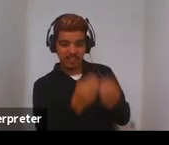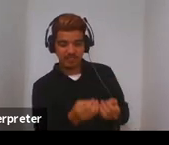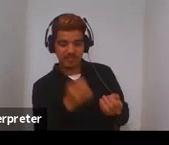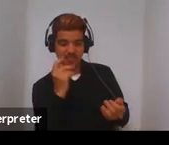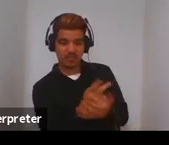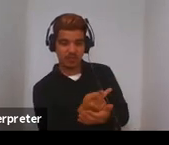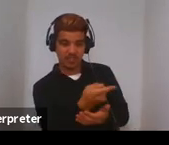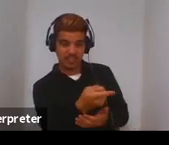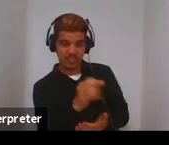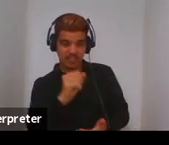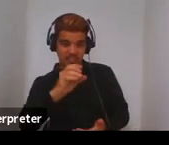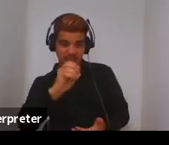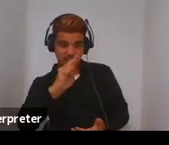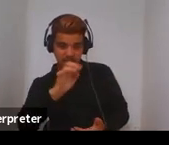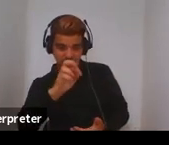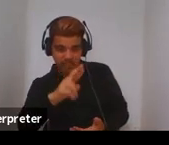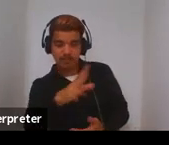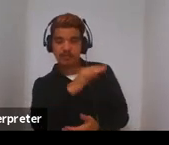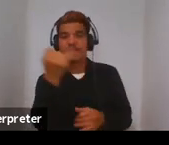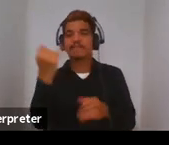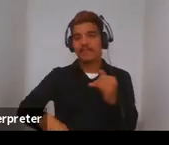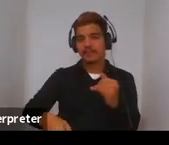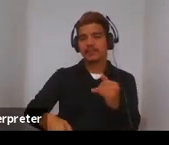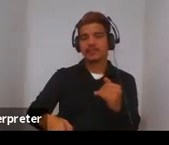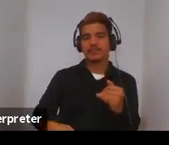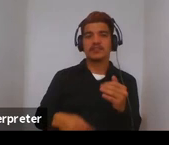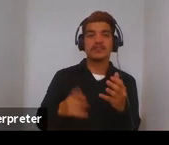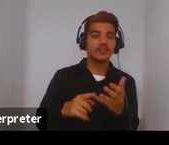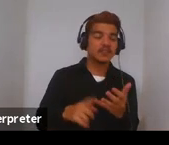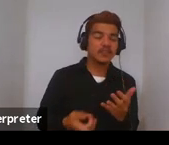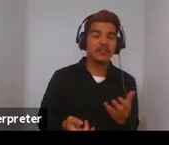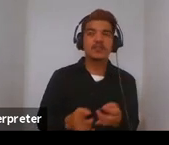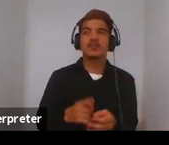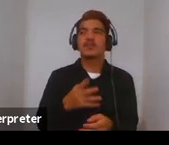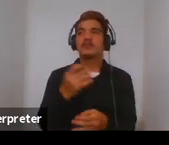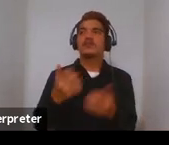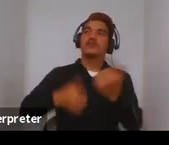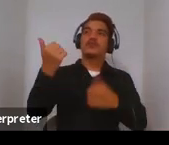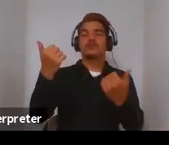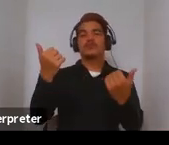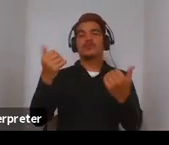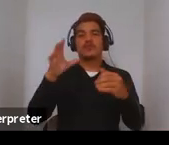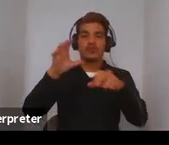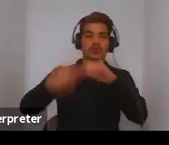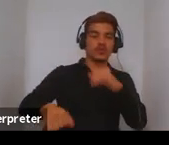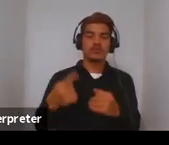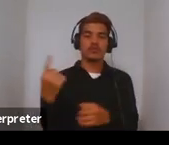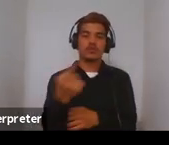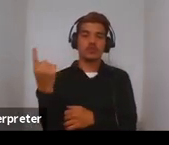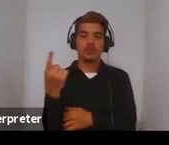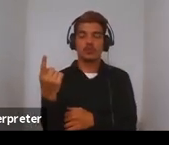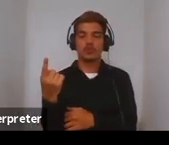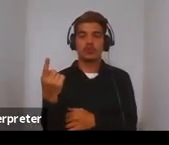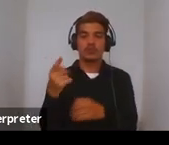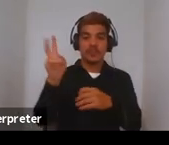consent? And then finally, most rapes are committed by someone the victim knows. So stranger